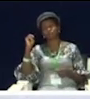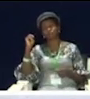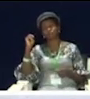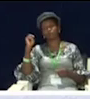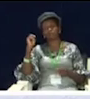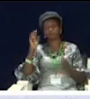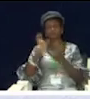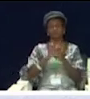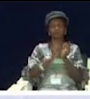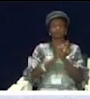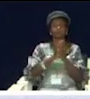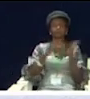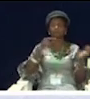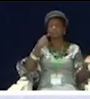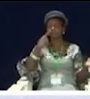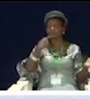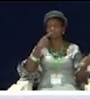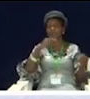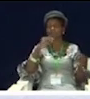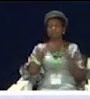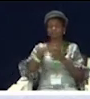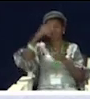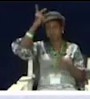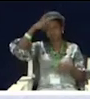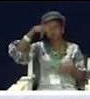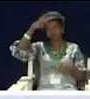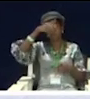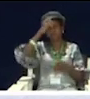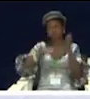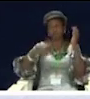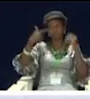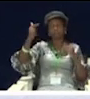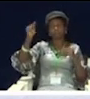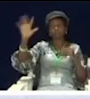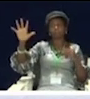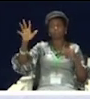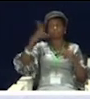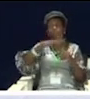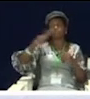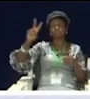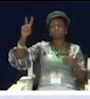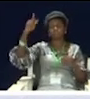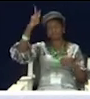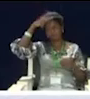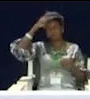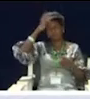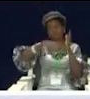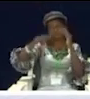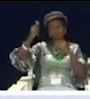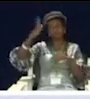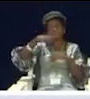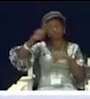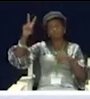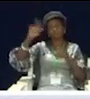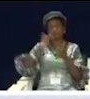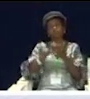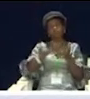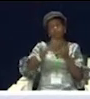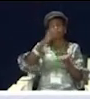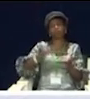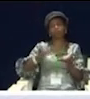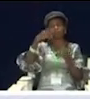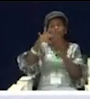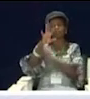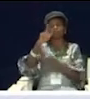The Bible says in Proverbs chapter 25 verse 2, Proverbs 25 verse 2, it says it is the glory of God